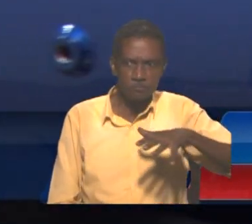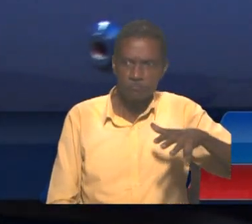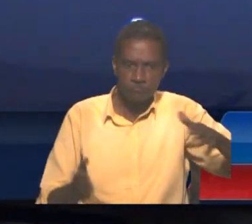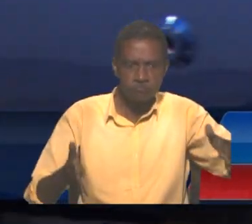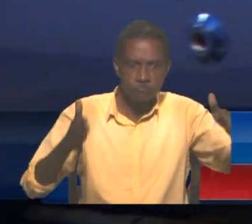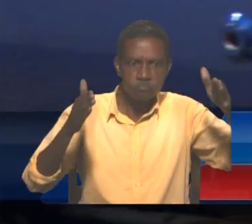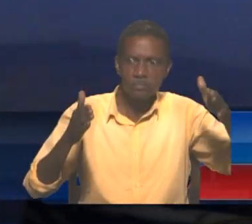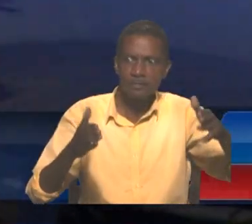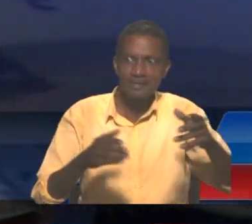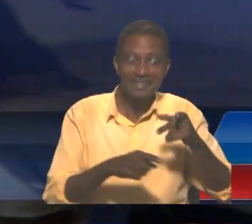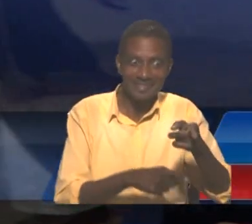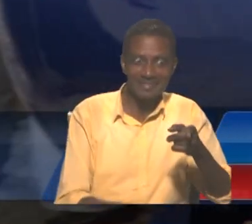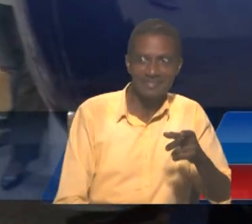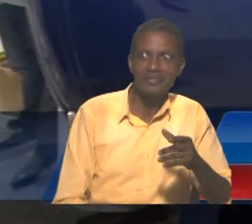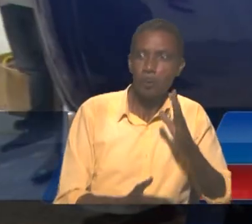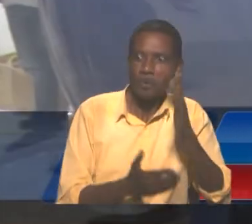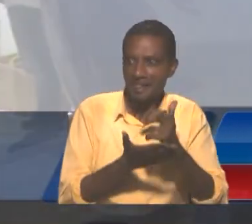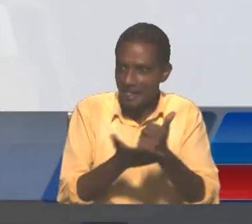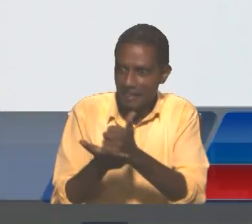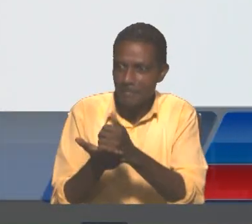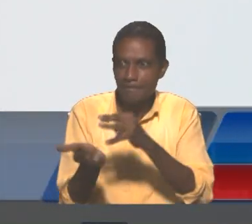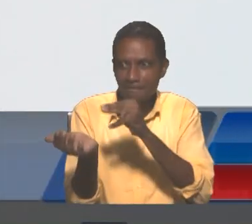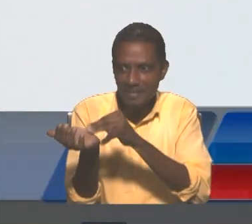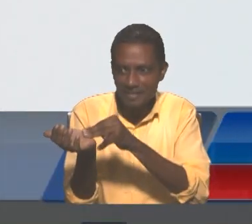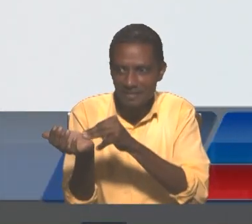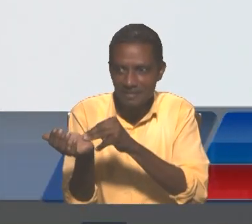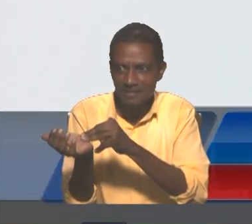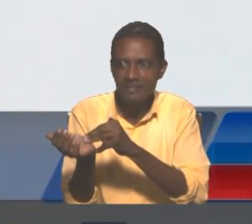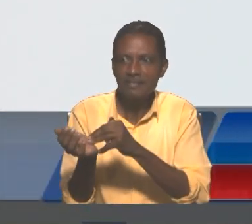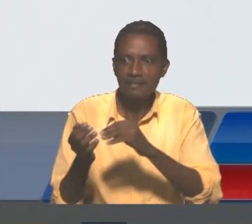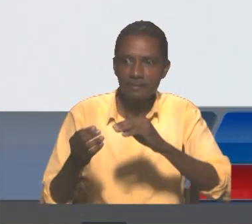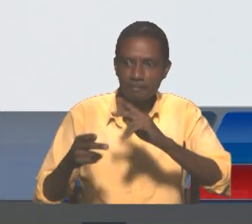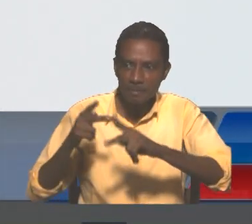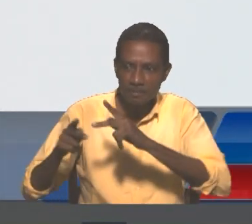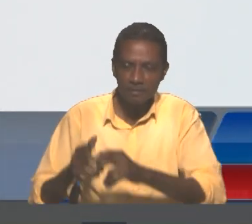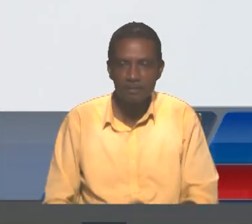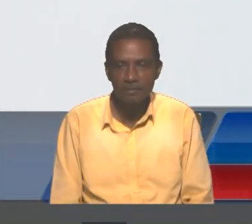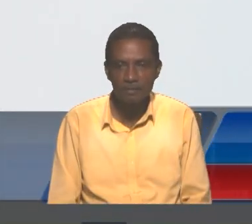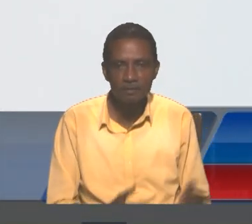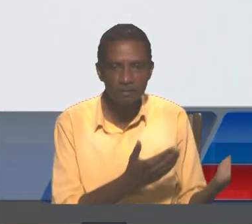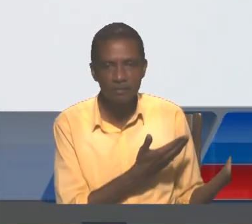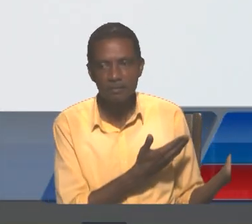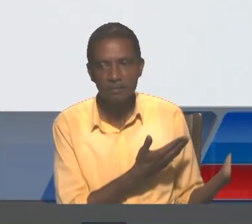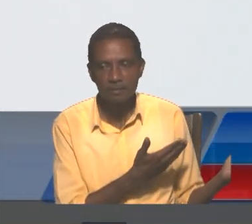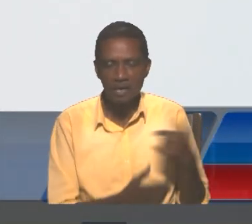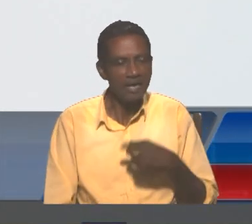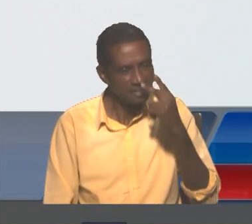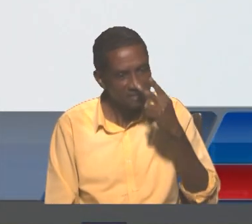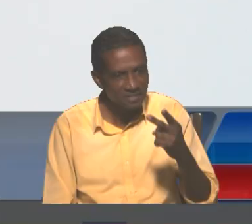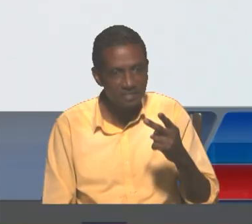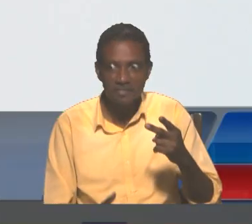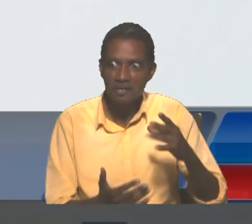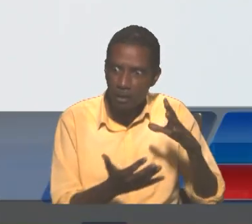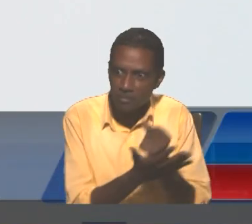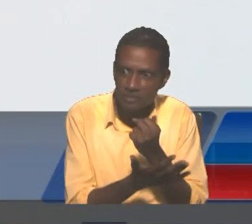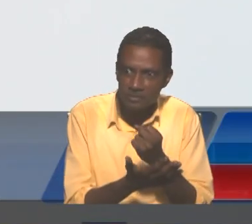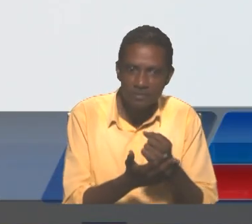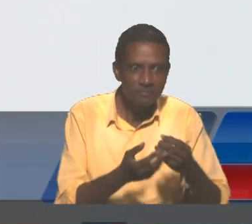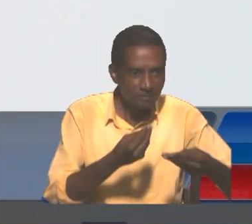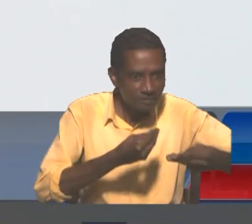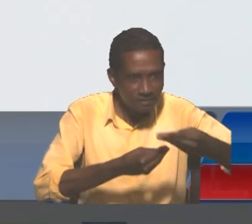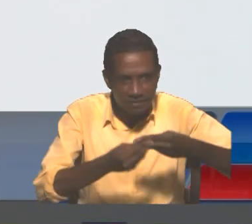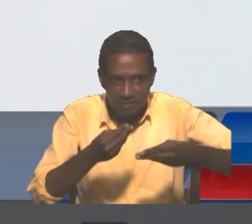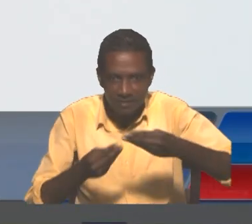medical and academic communities. I see opportunity for training and opportunity for